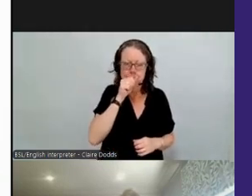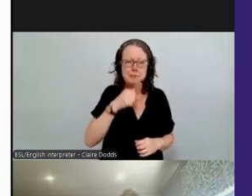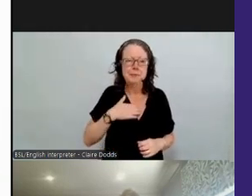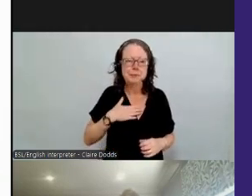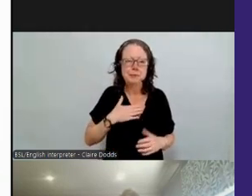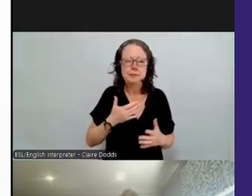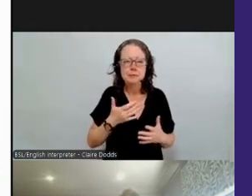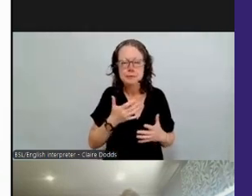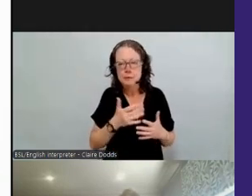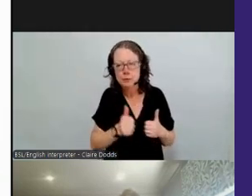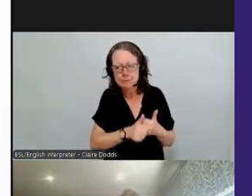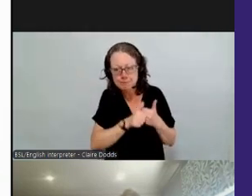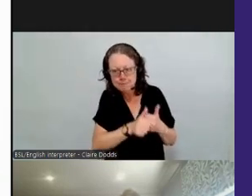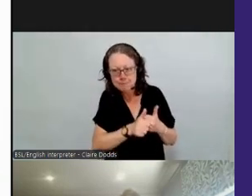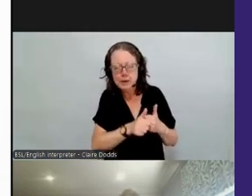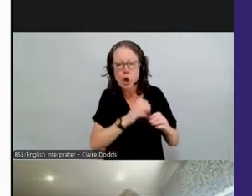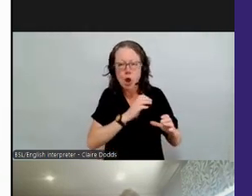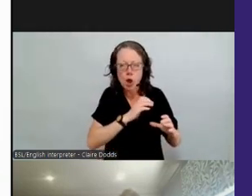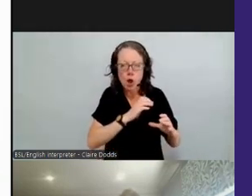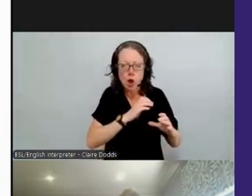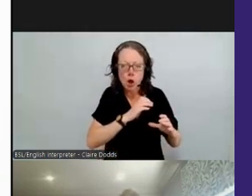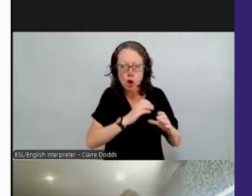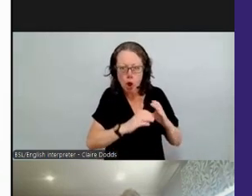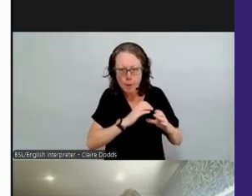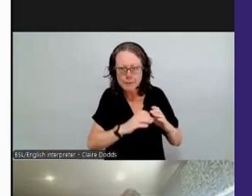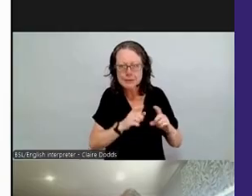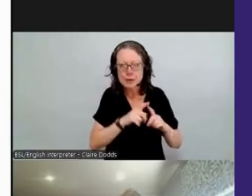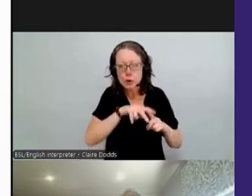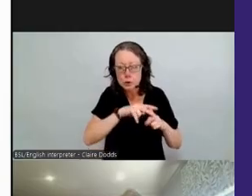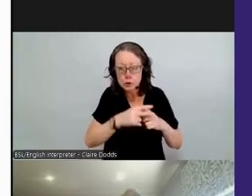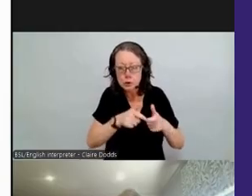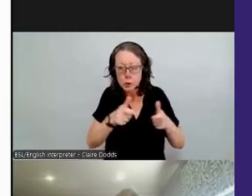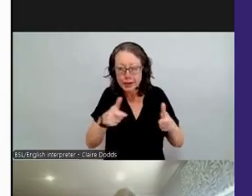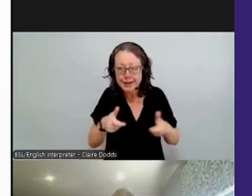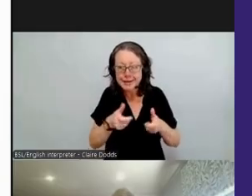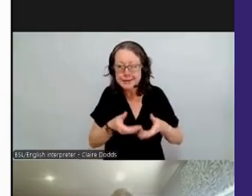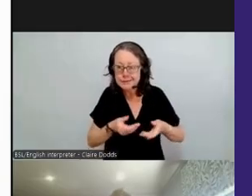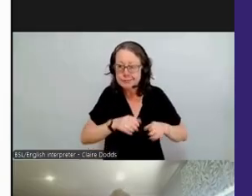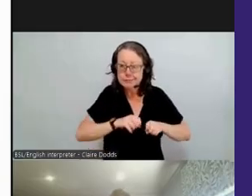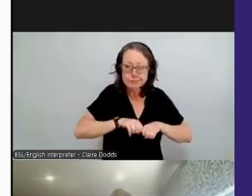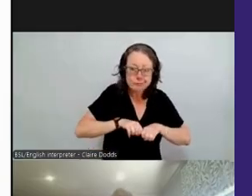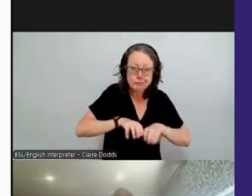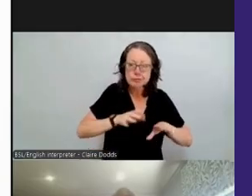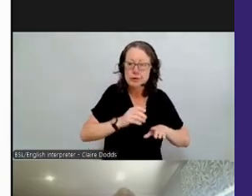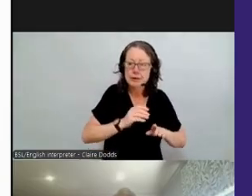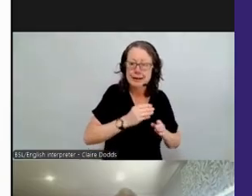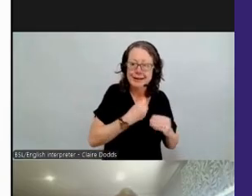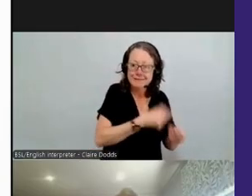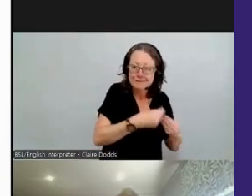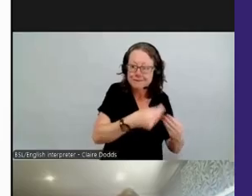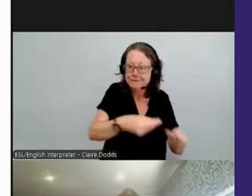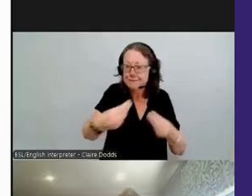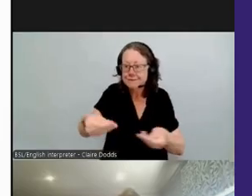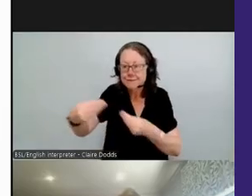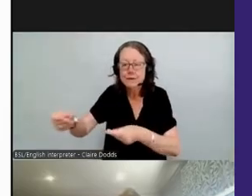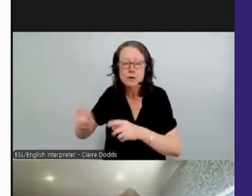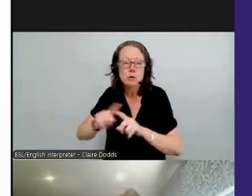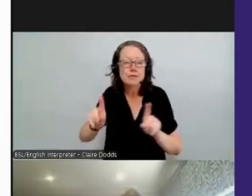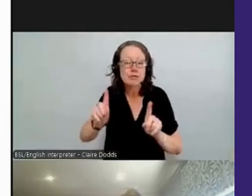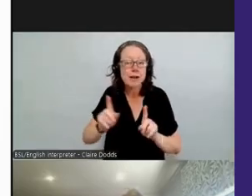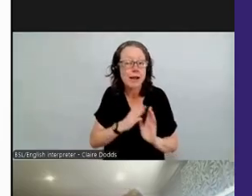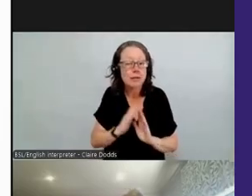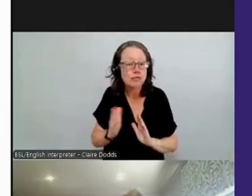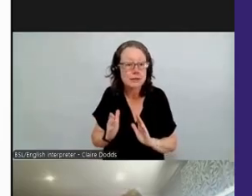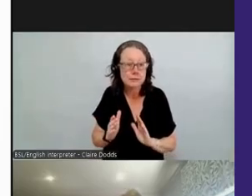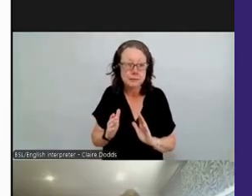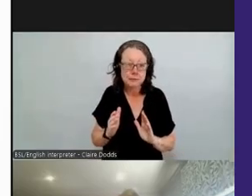toolkits that are being distributed to all 3,000 libraries in England and Wales. We've got goal in branding and assets